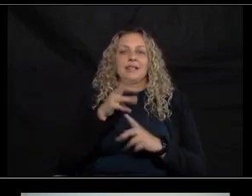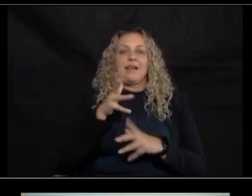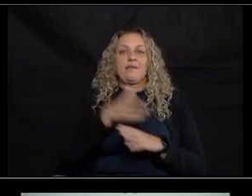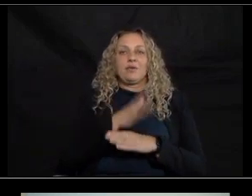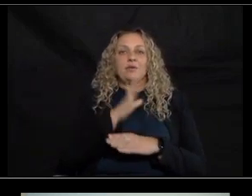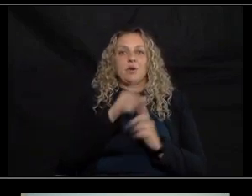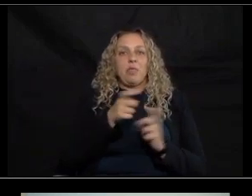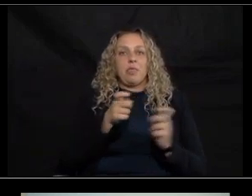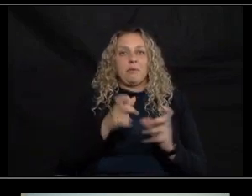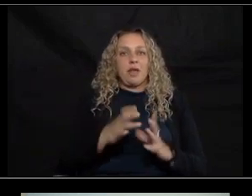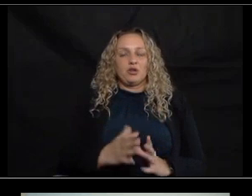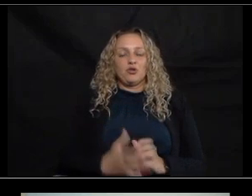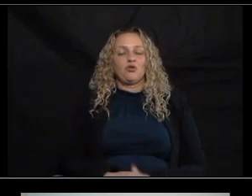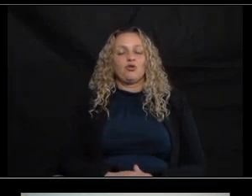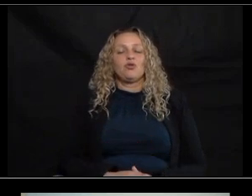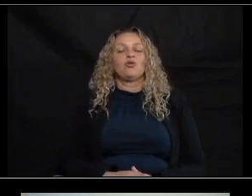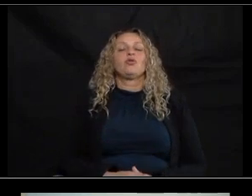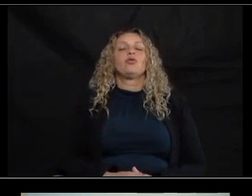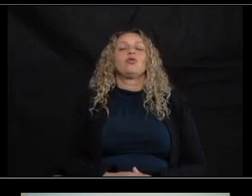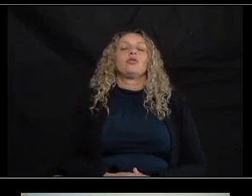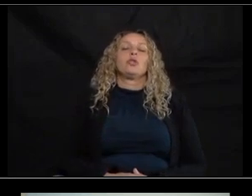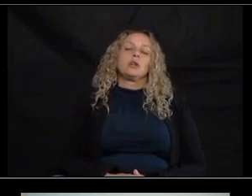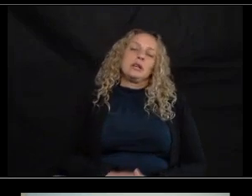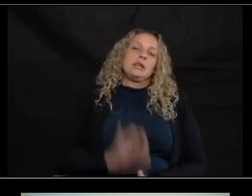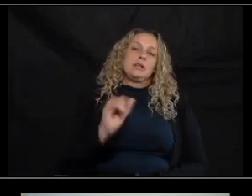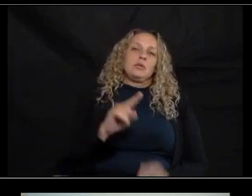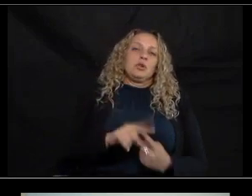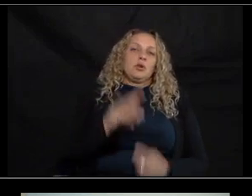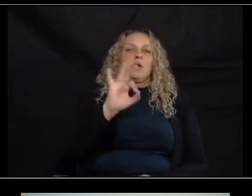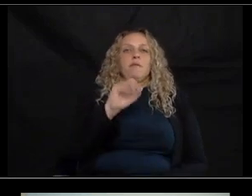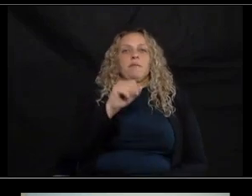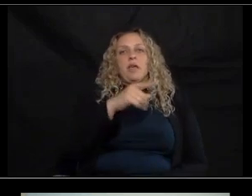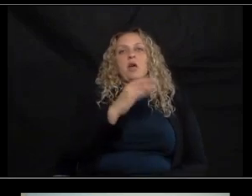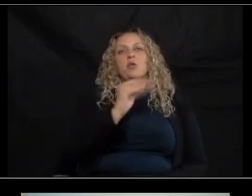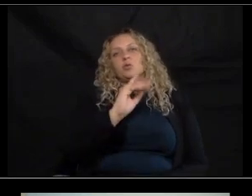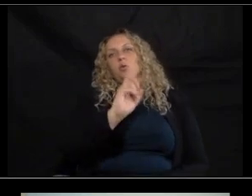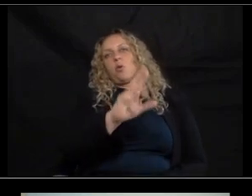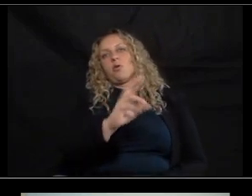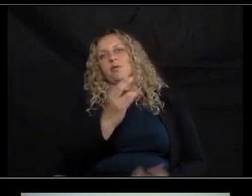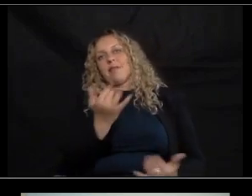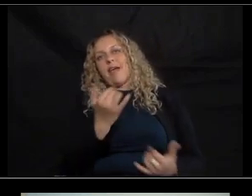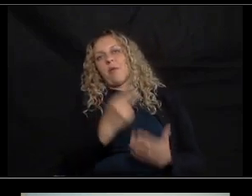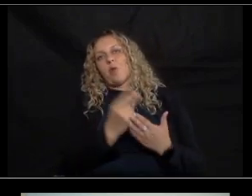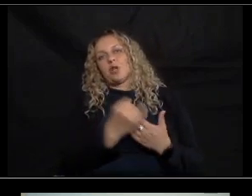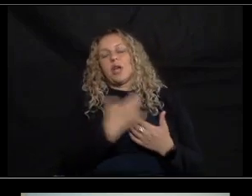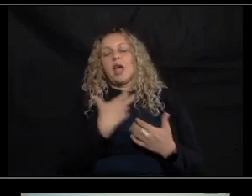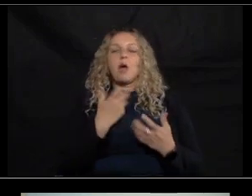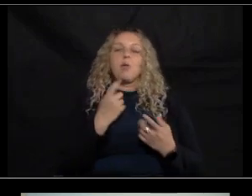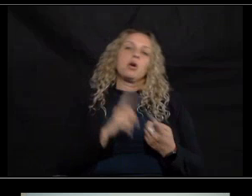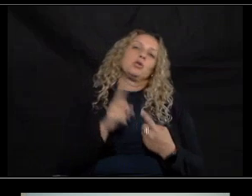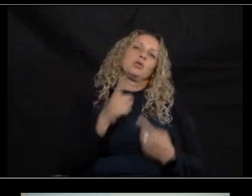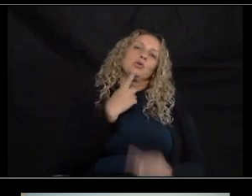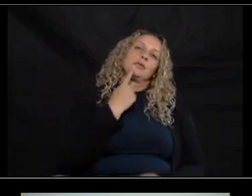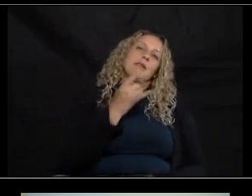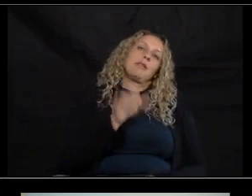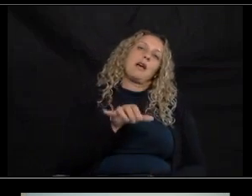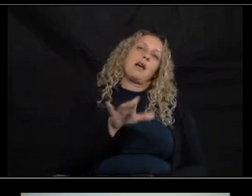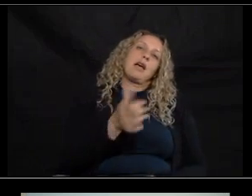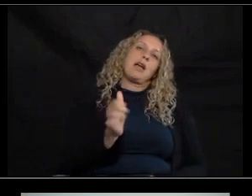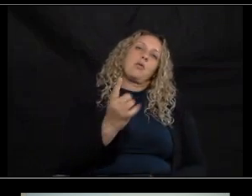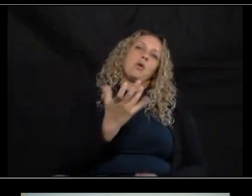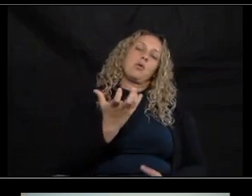the city manager, you know, similar to FPL Solar Now project, I'd like to say that